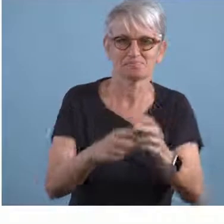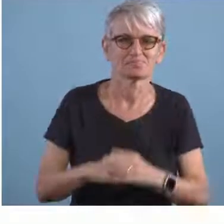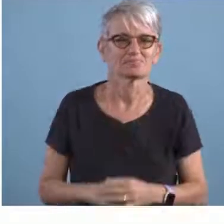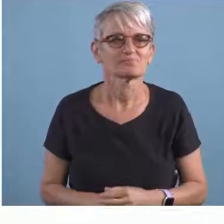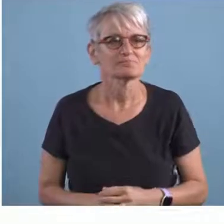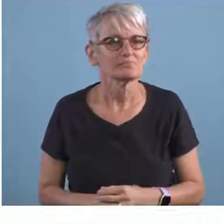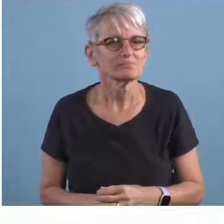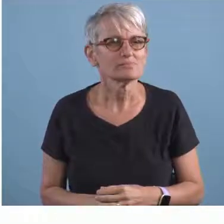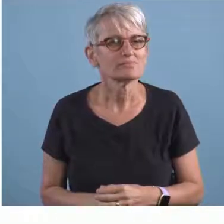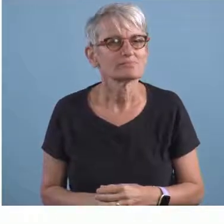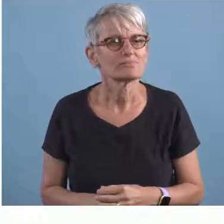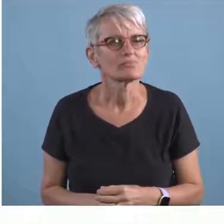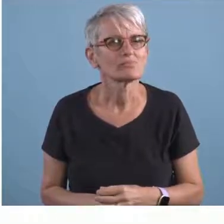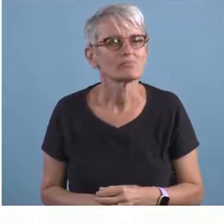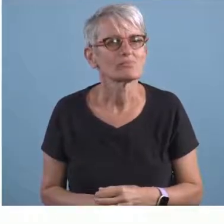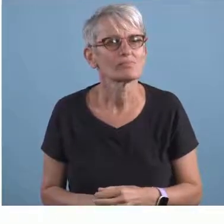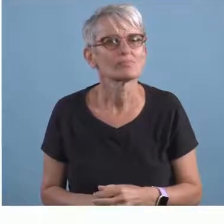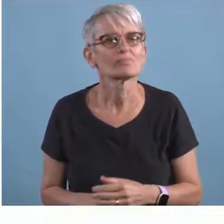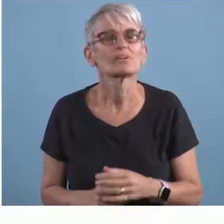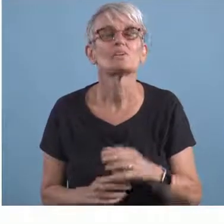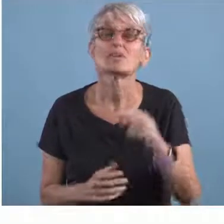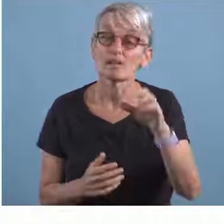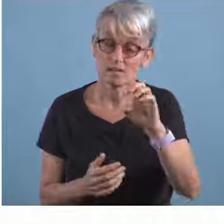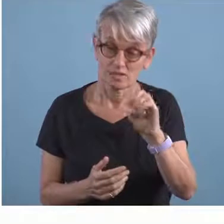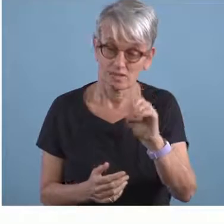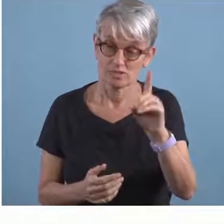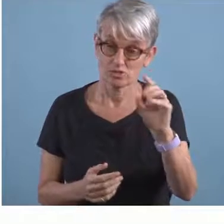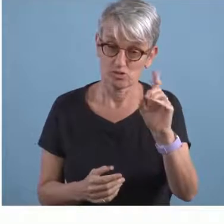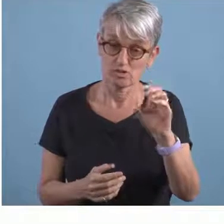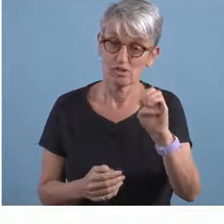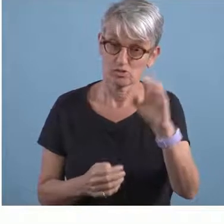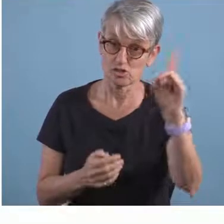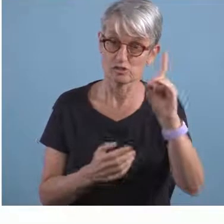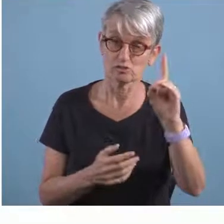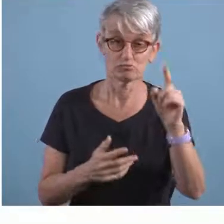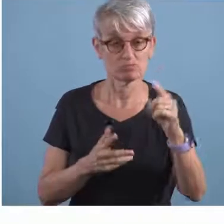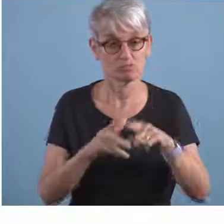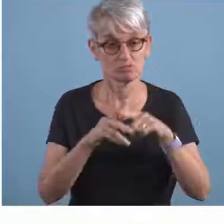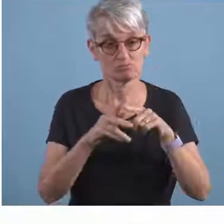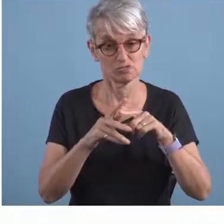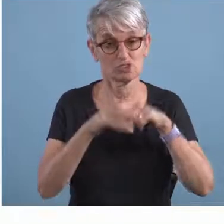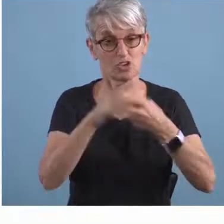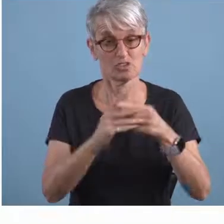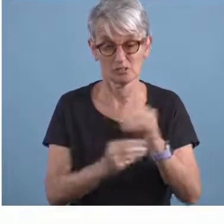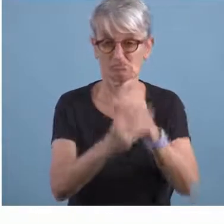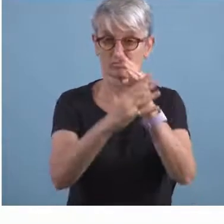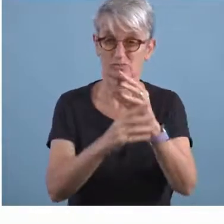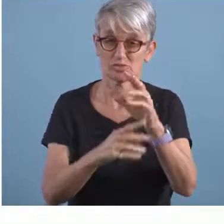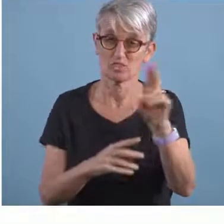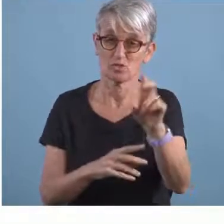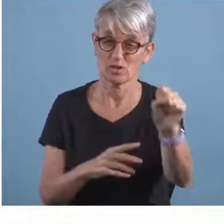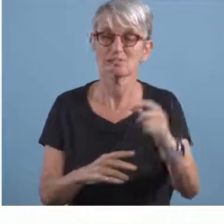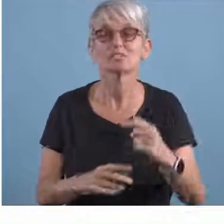education came on board a little bit later in the US. So I'm happy to hear how